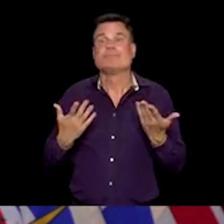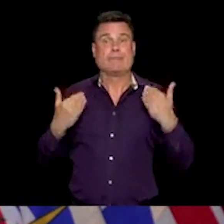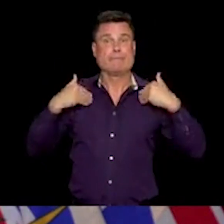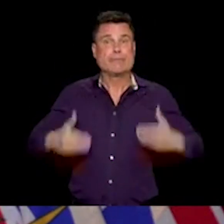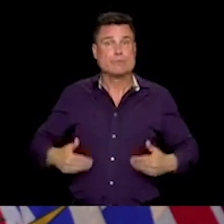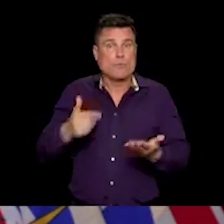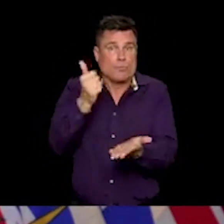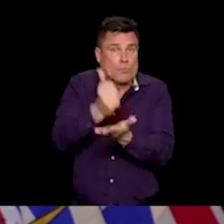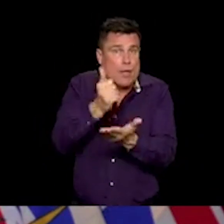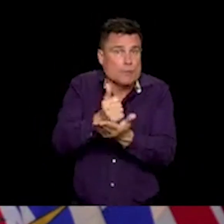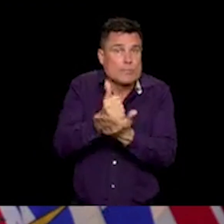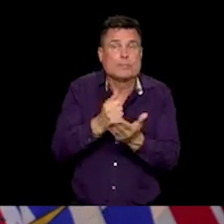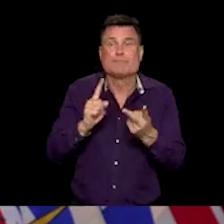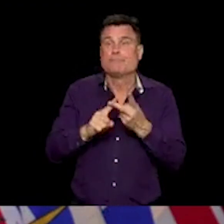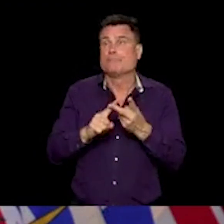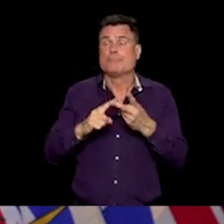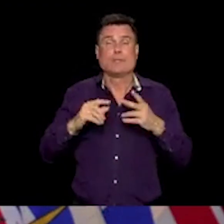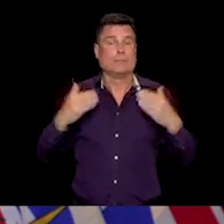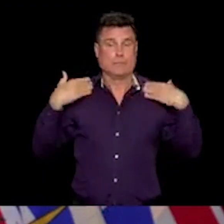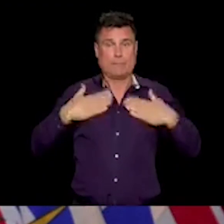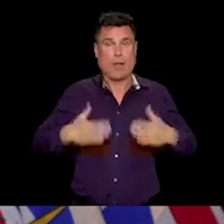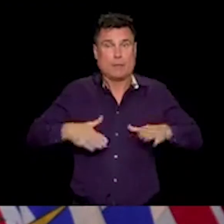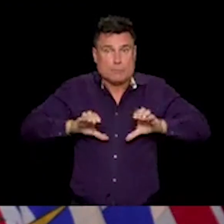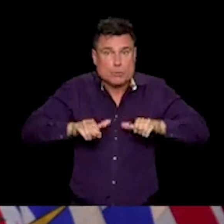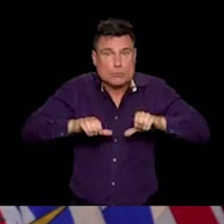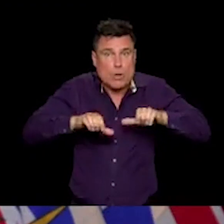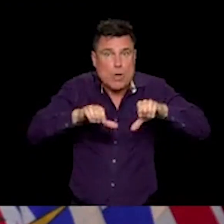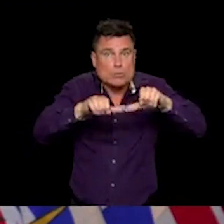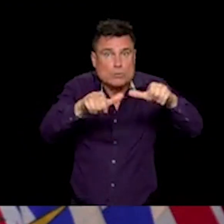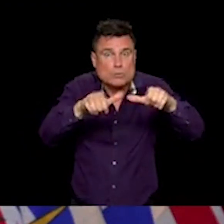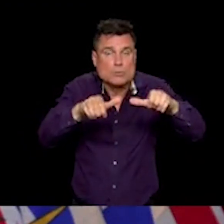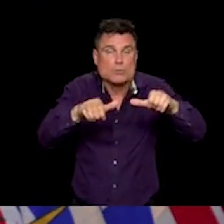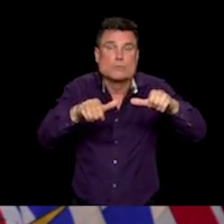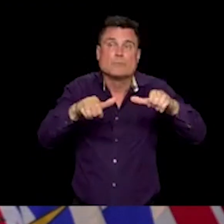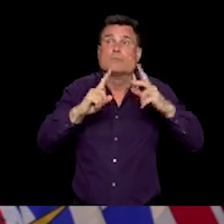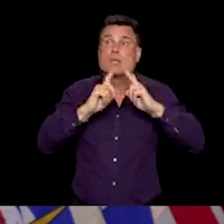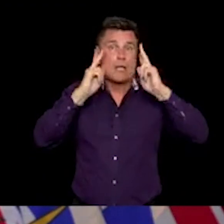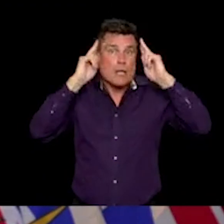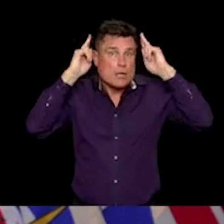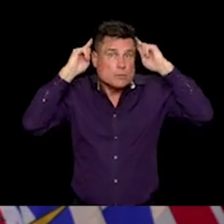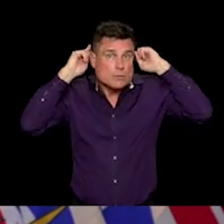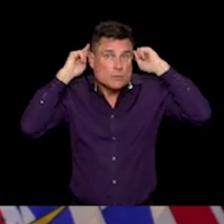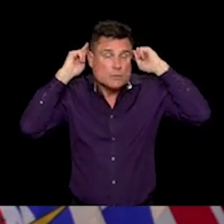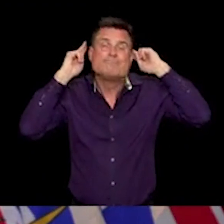small periods of time where you may not be able to control your distance.